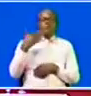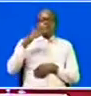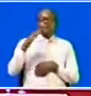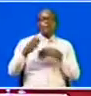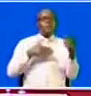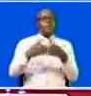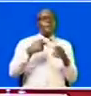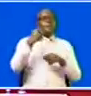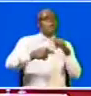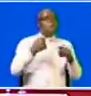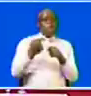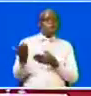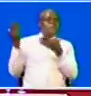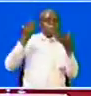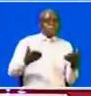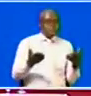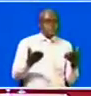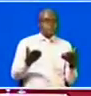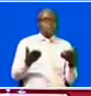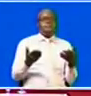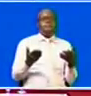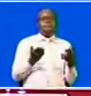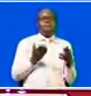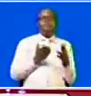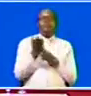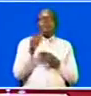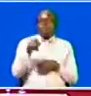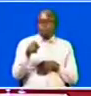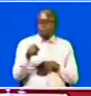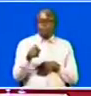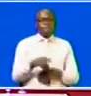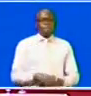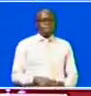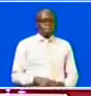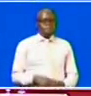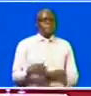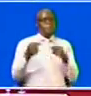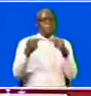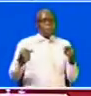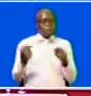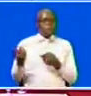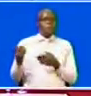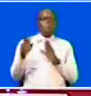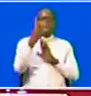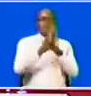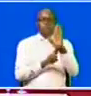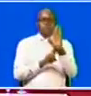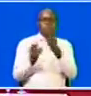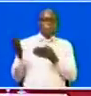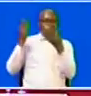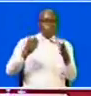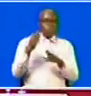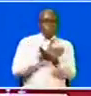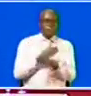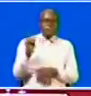sugar that was imported in bulk on their behalf by Allboard Limited, contrary to import regulations. Earlier,